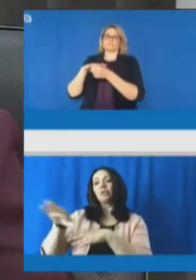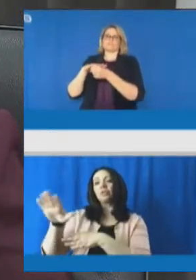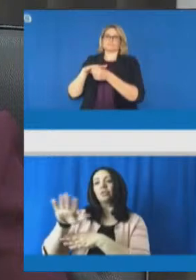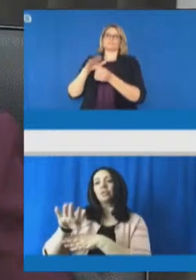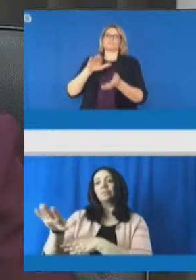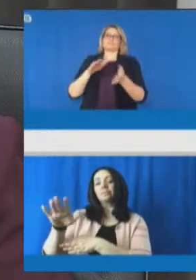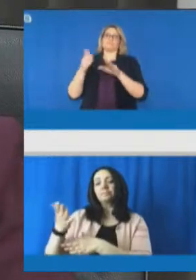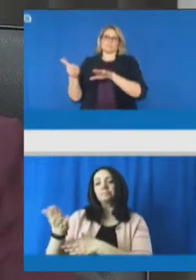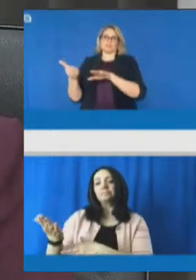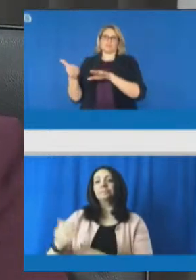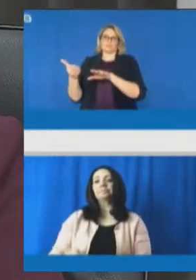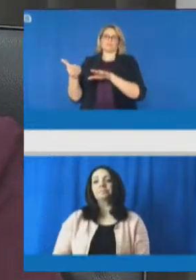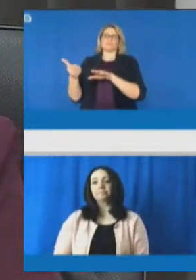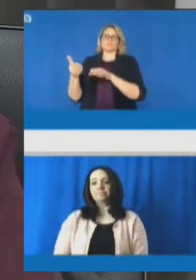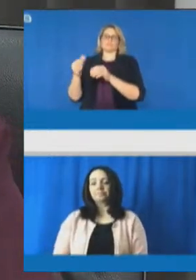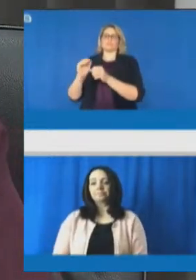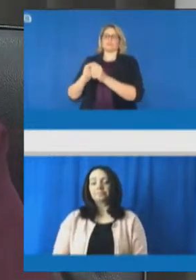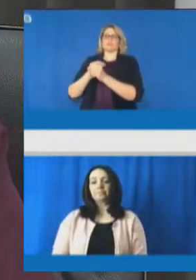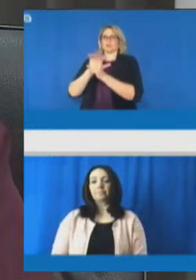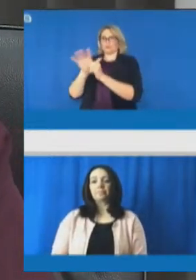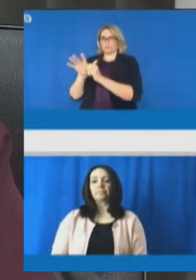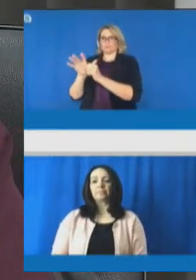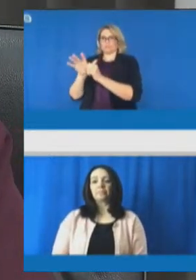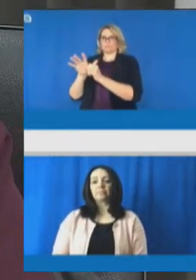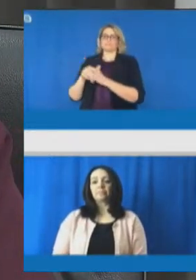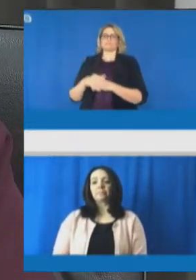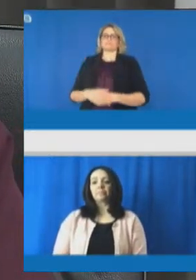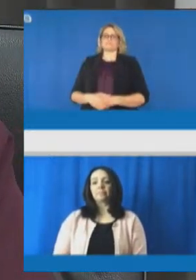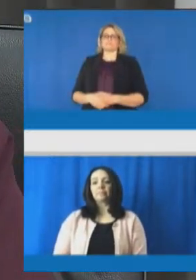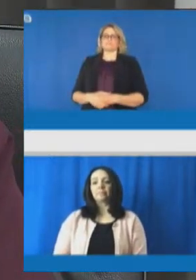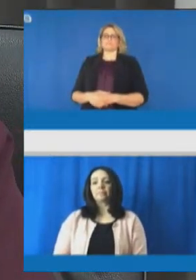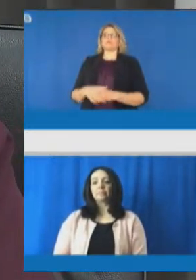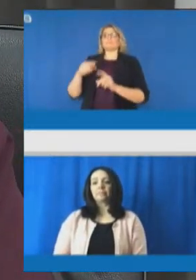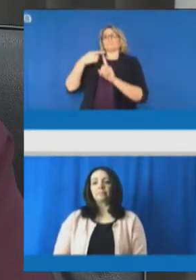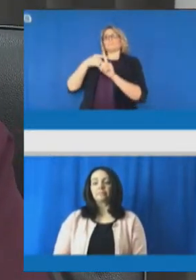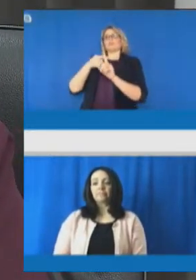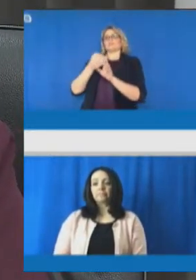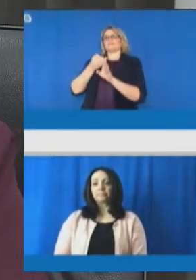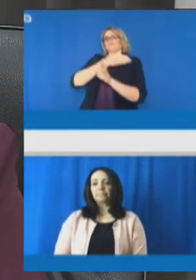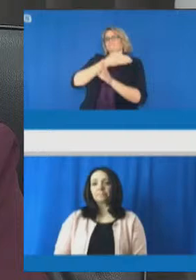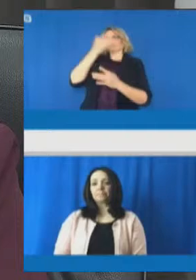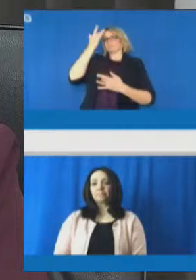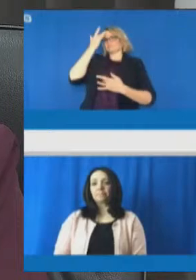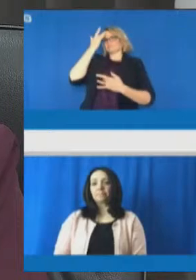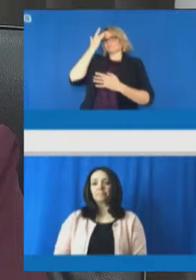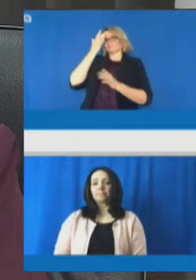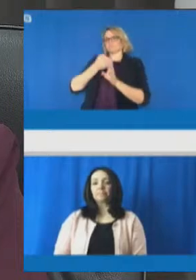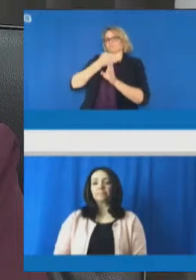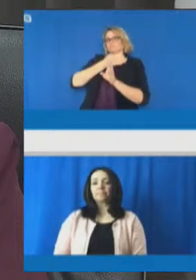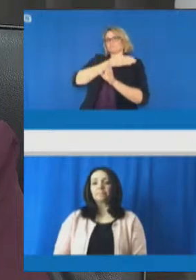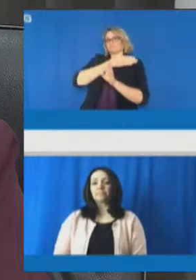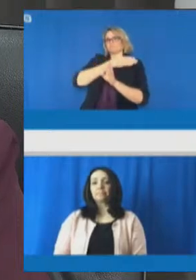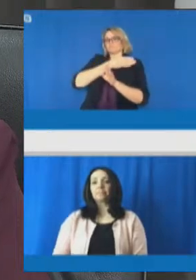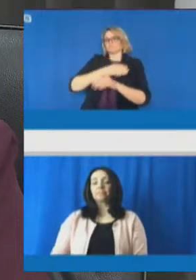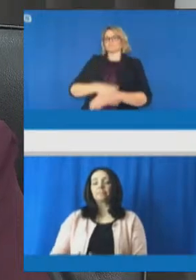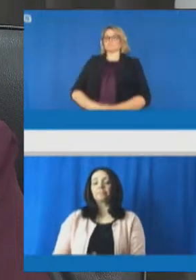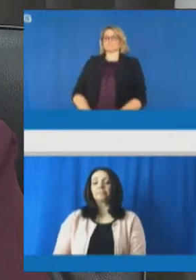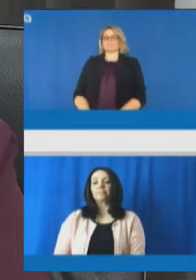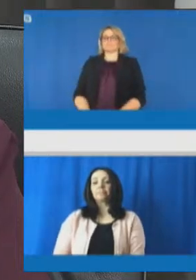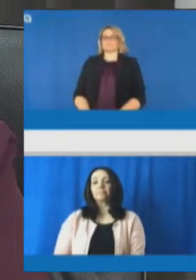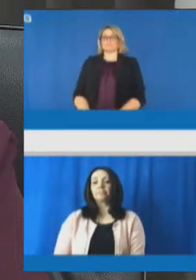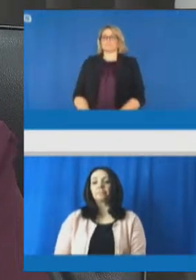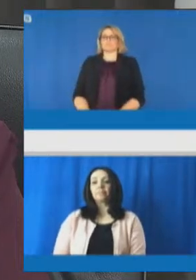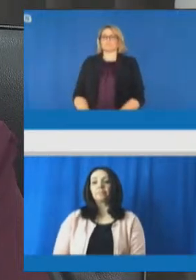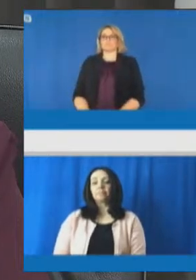is sad news for all New Brunswickers, but I am confident that better times are ahead in our journey through this pandemic. Get ready to roll